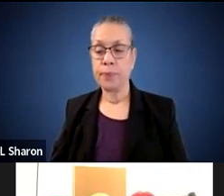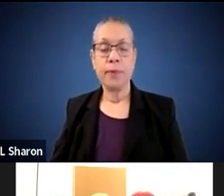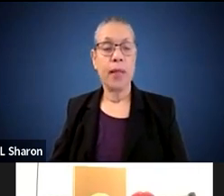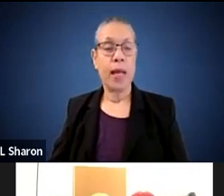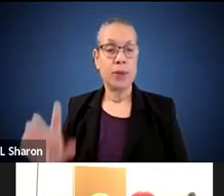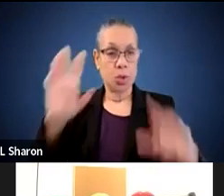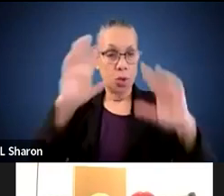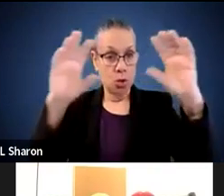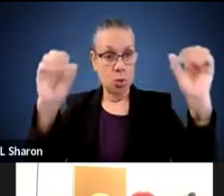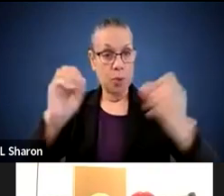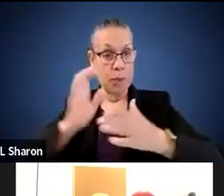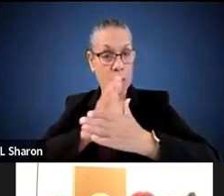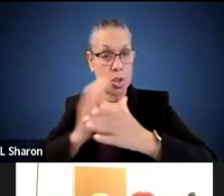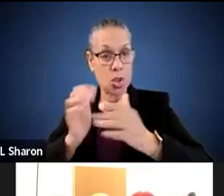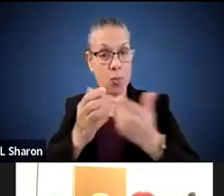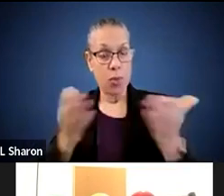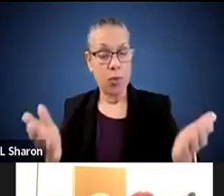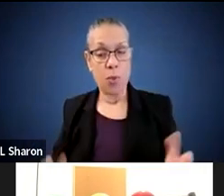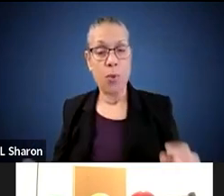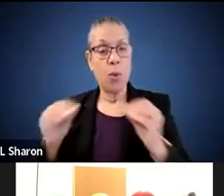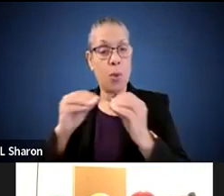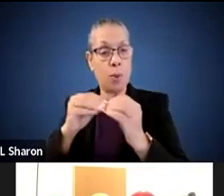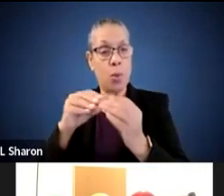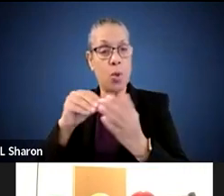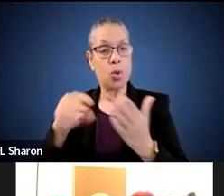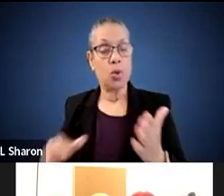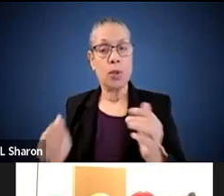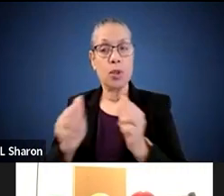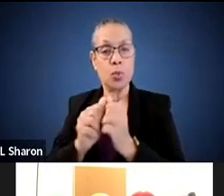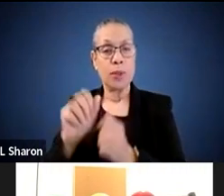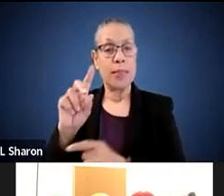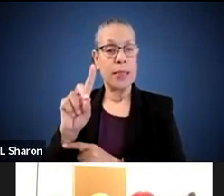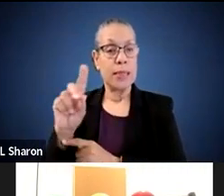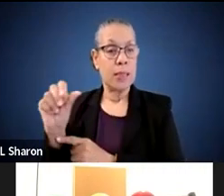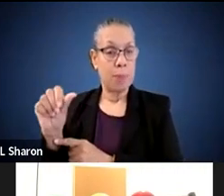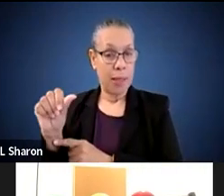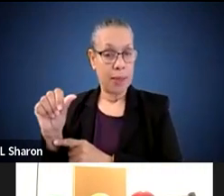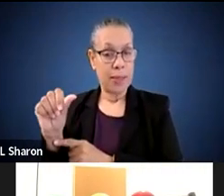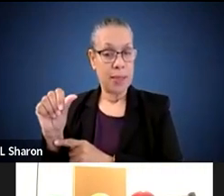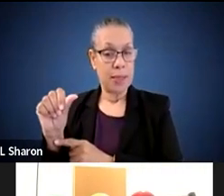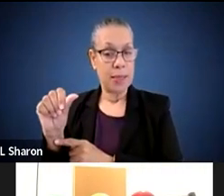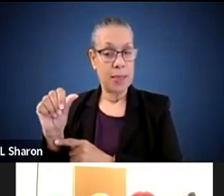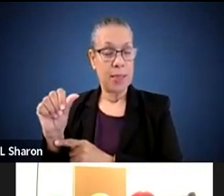an increase in um children with students with disabilities and